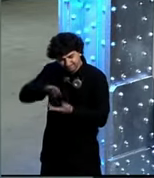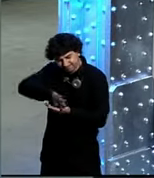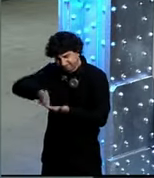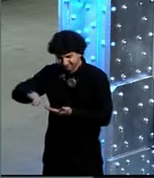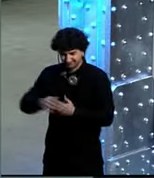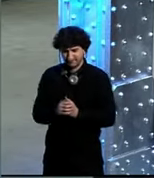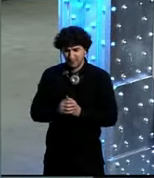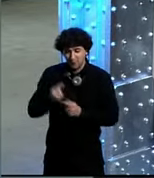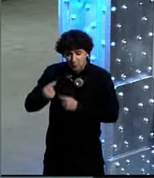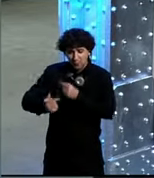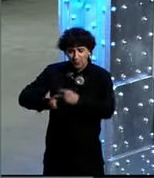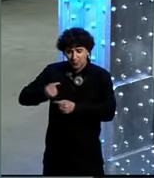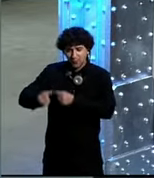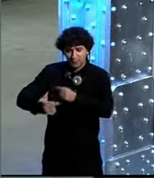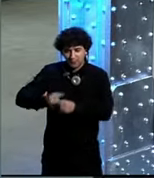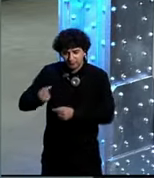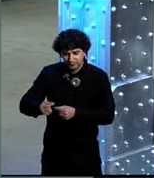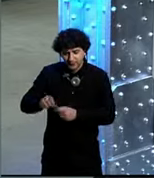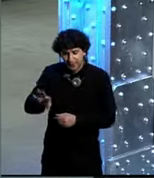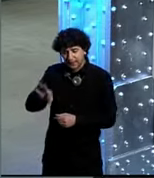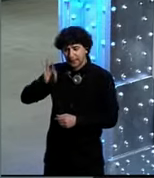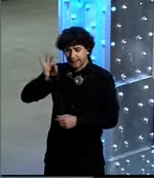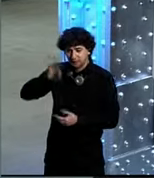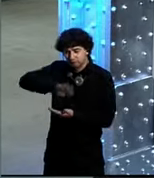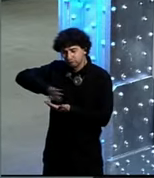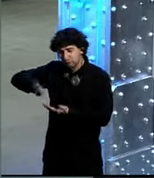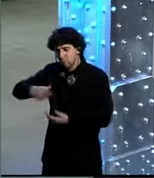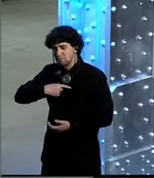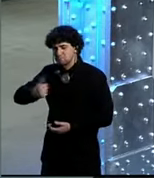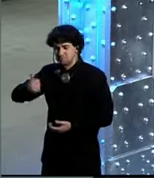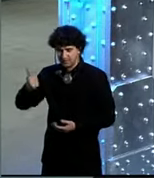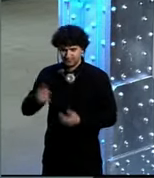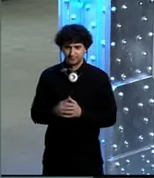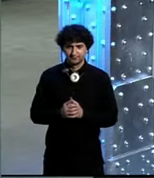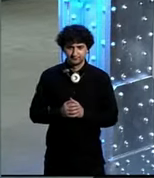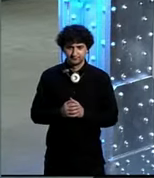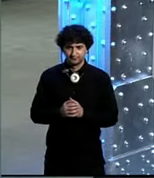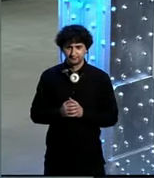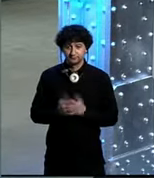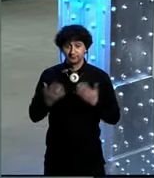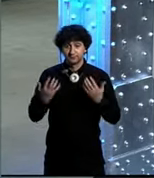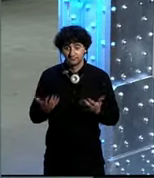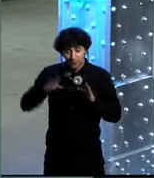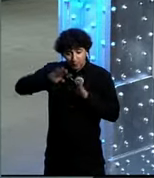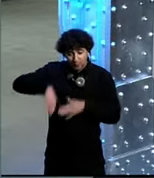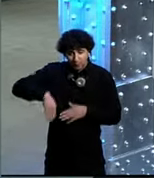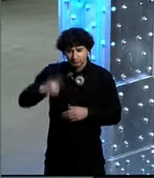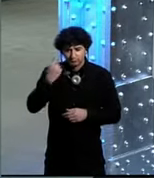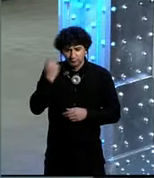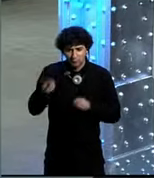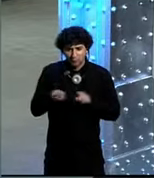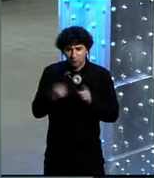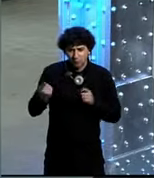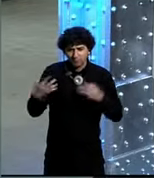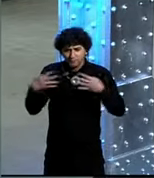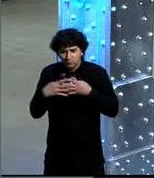more desirable direction. Finally, I think we also need to allow the metrics of today to reflect the complexity of how we work